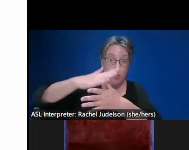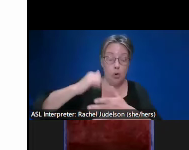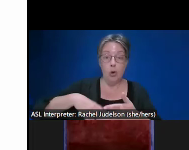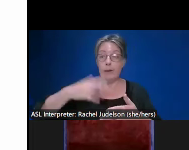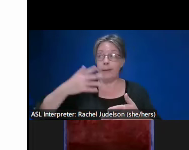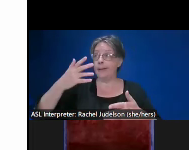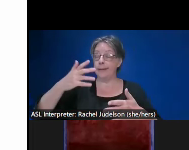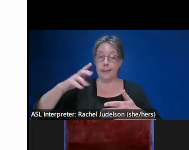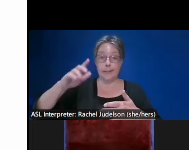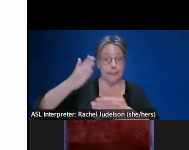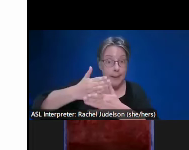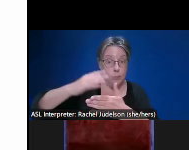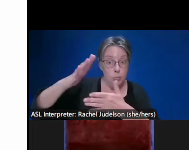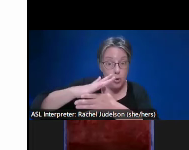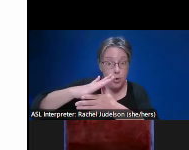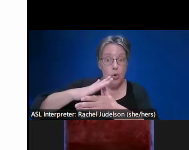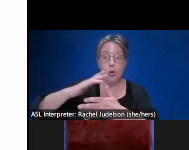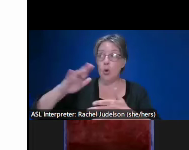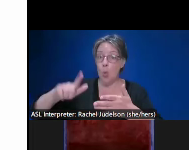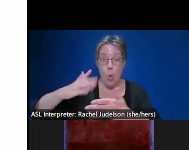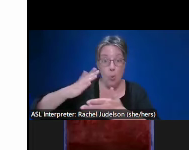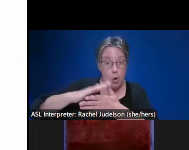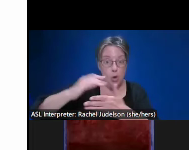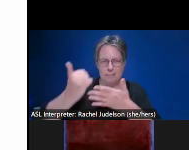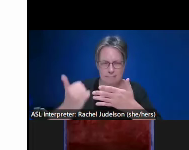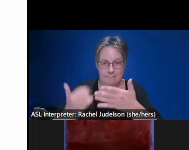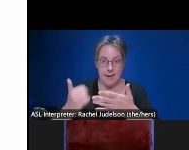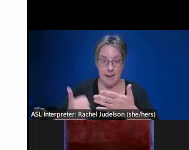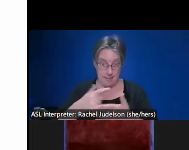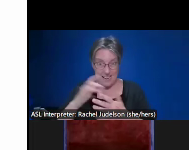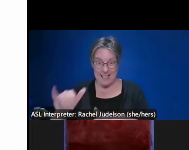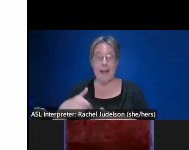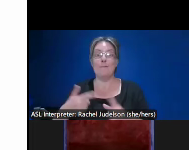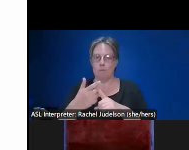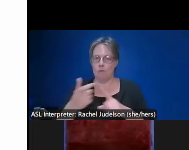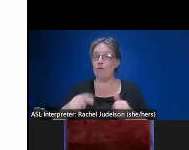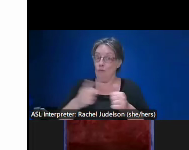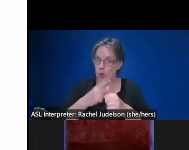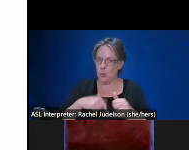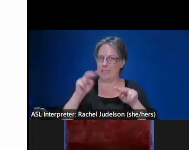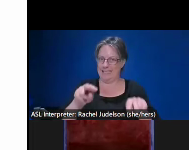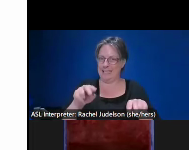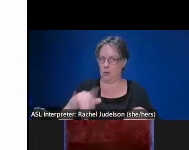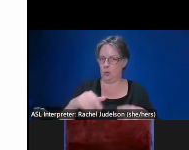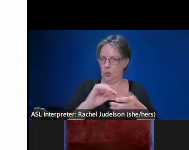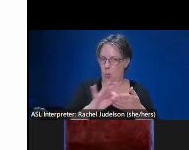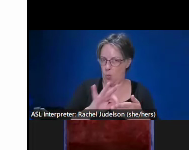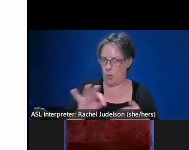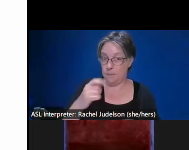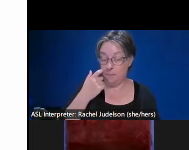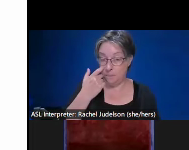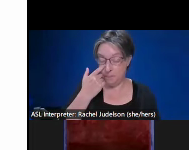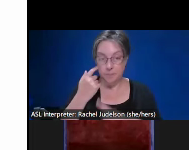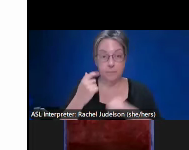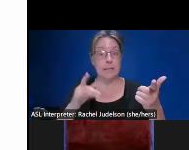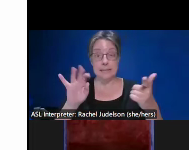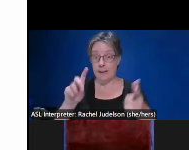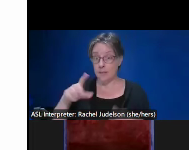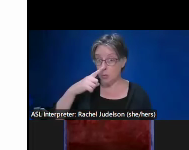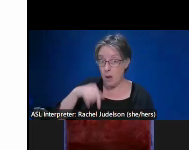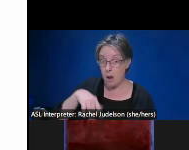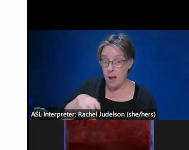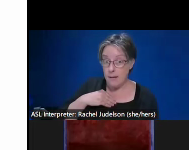reject categories. And then we'll move things around based upon some judgment calls that we make. I'm gonna, if you don't mind, I'm